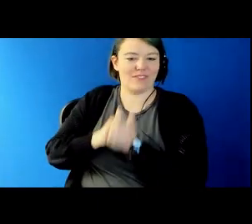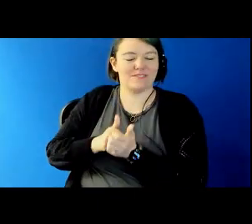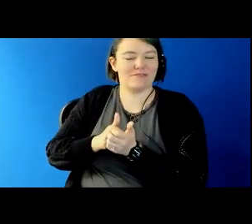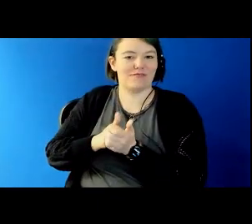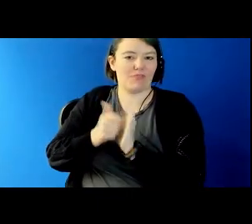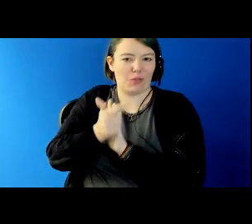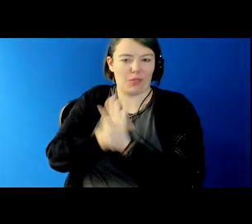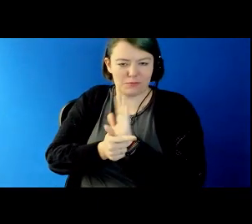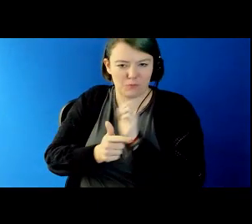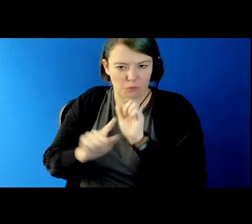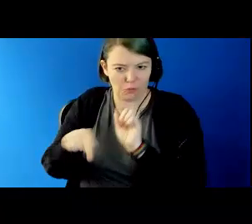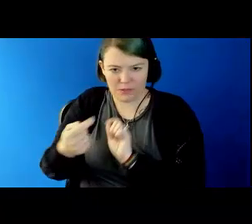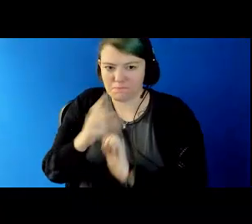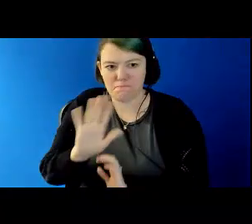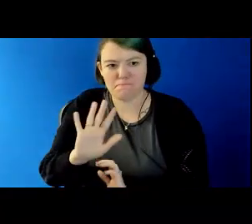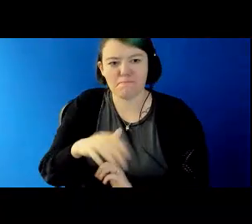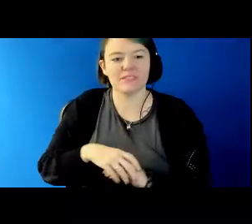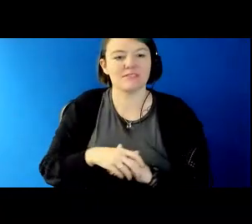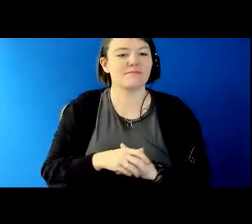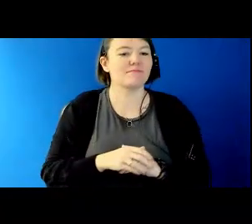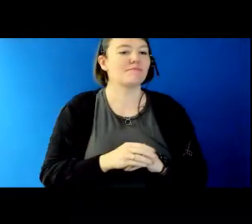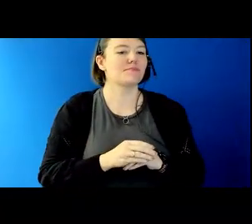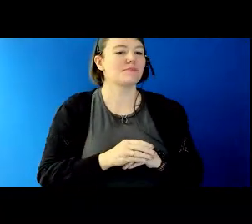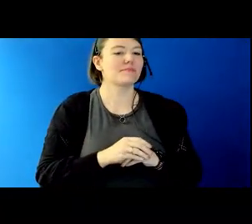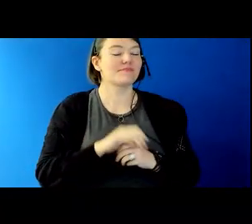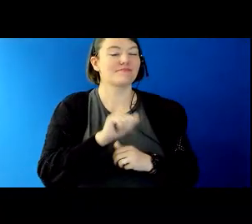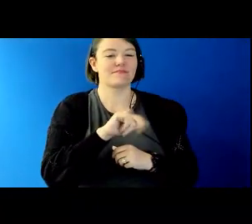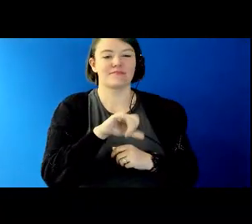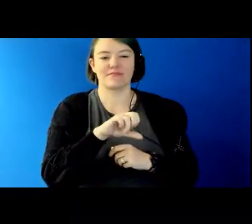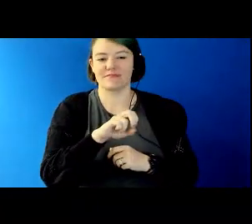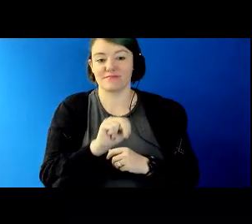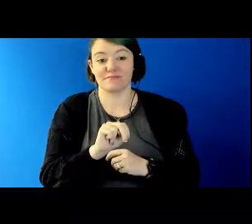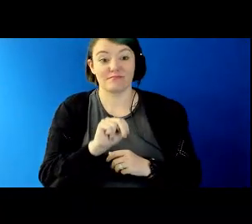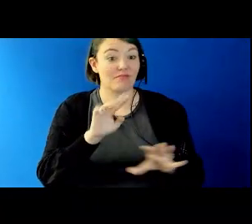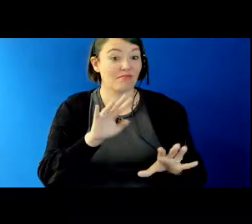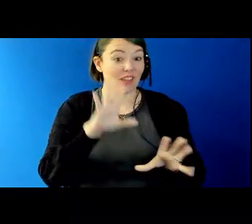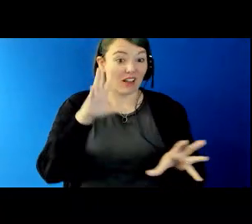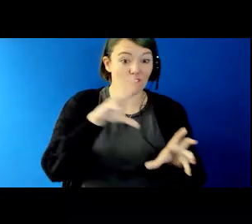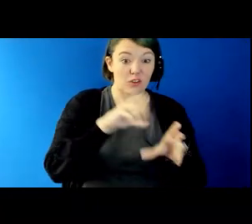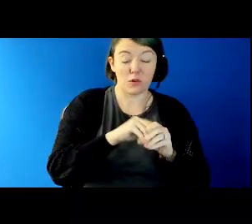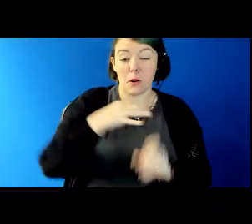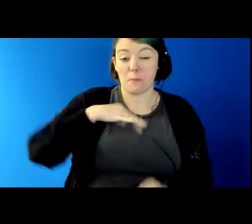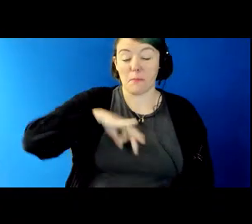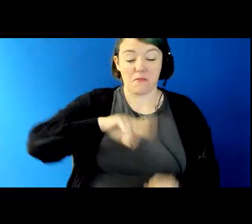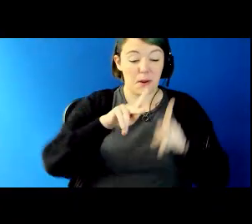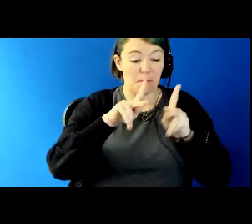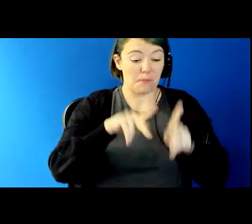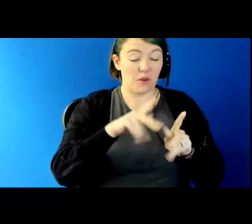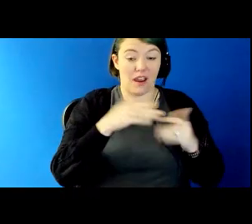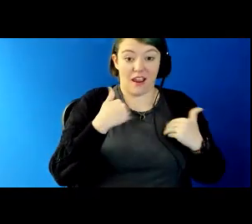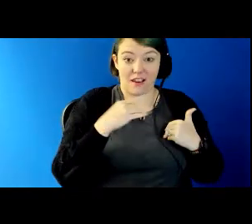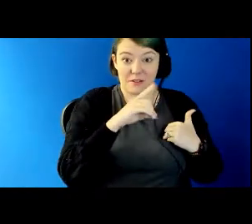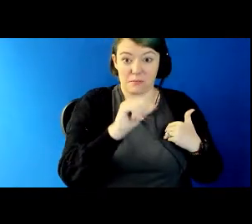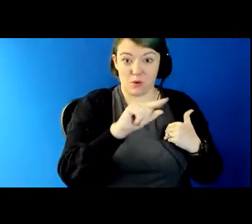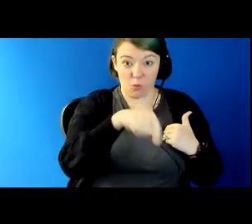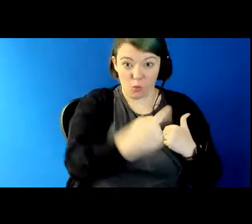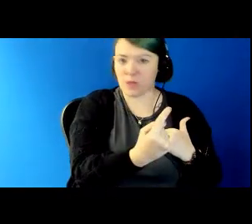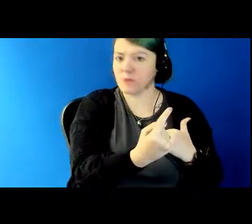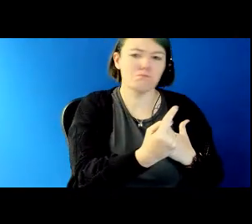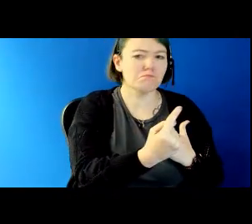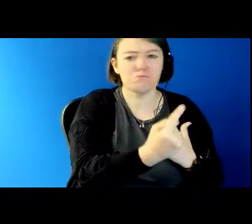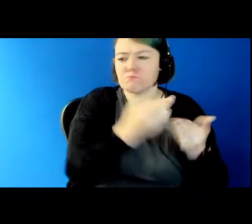doesn't just benefit people with disabilities, it benefits everyone. This concept is often referred to as universal design,